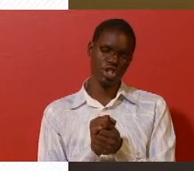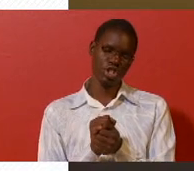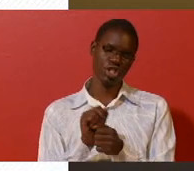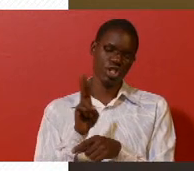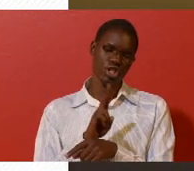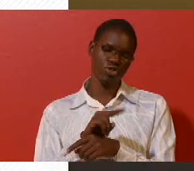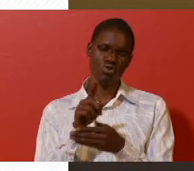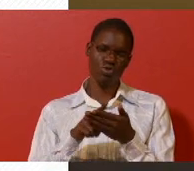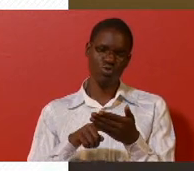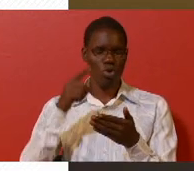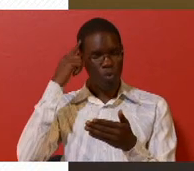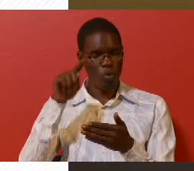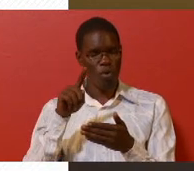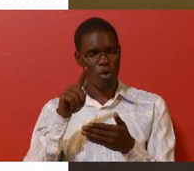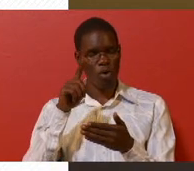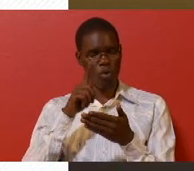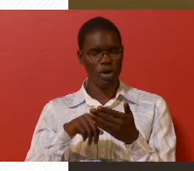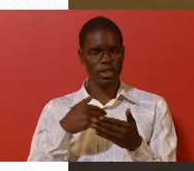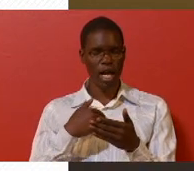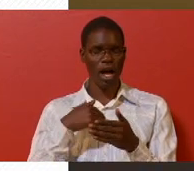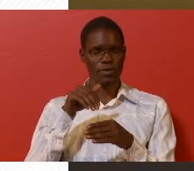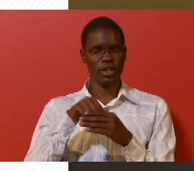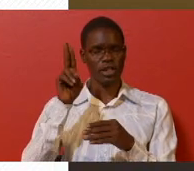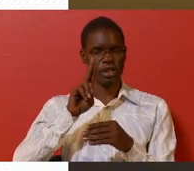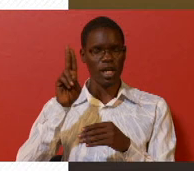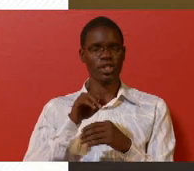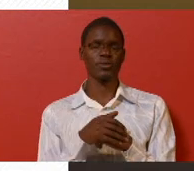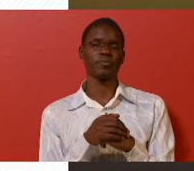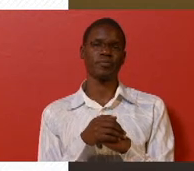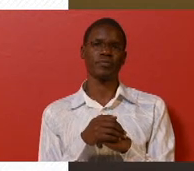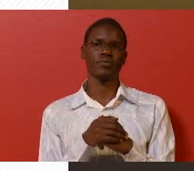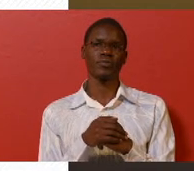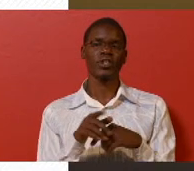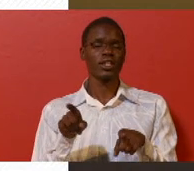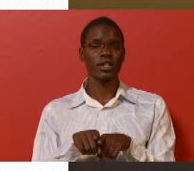use for what is against nature. This is Romans 1, 26 to 32.